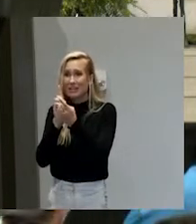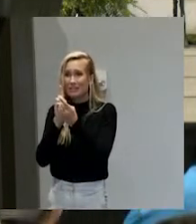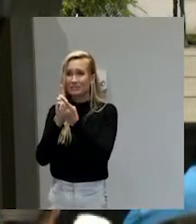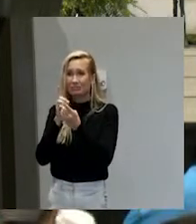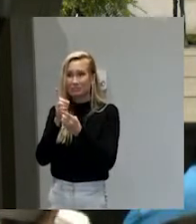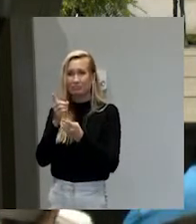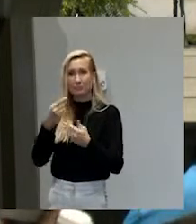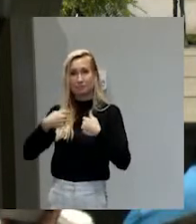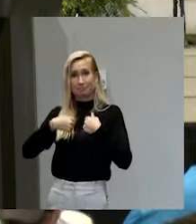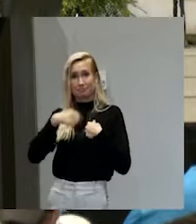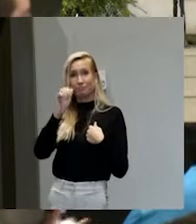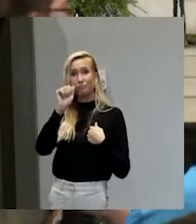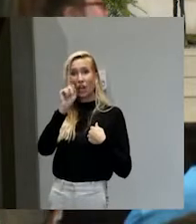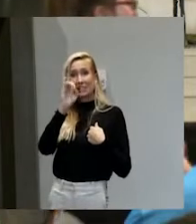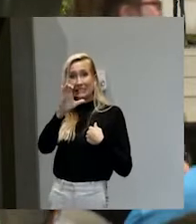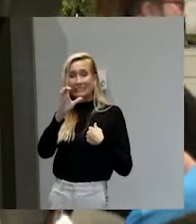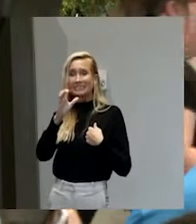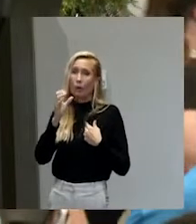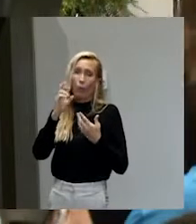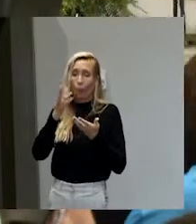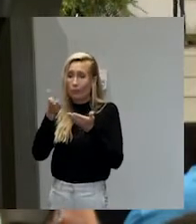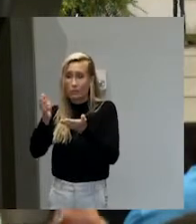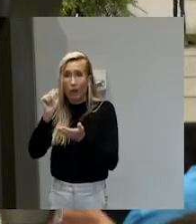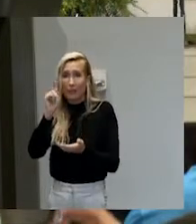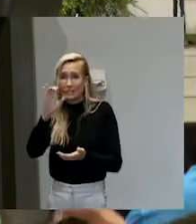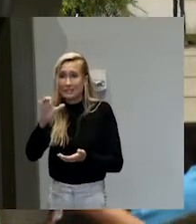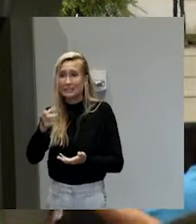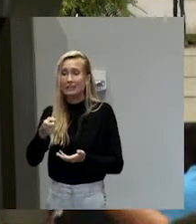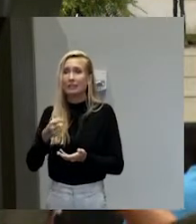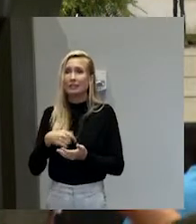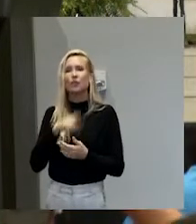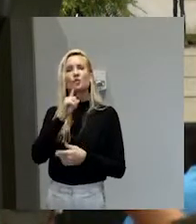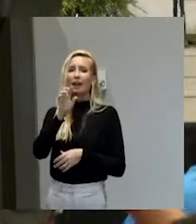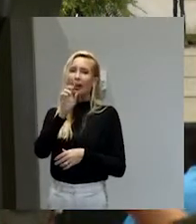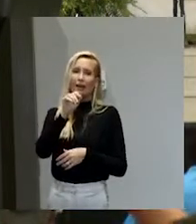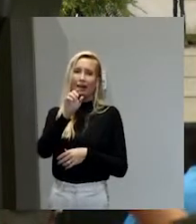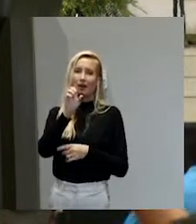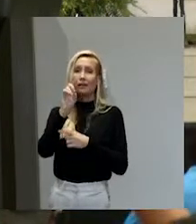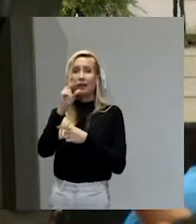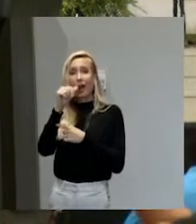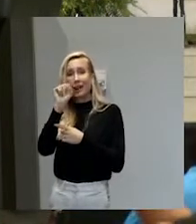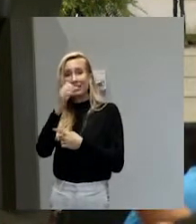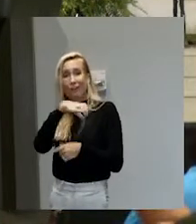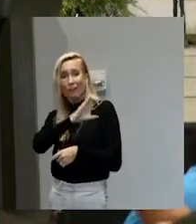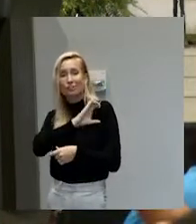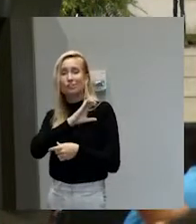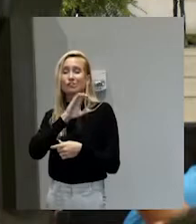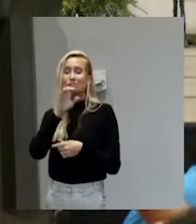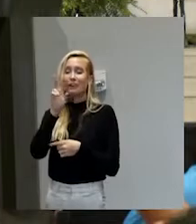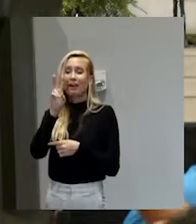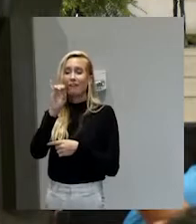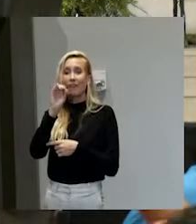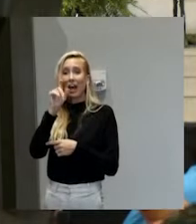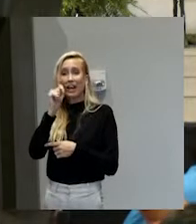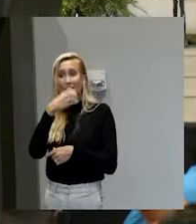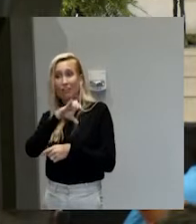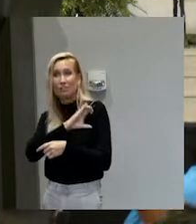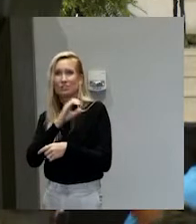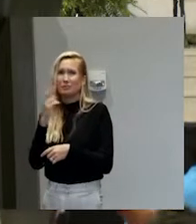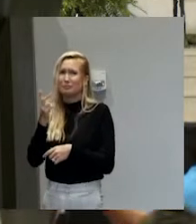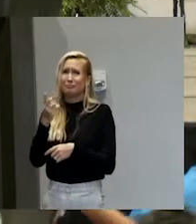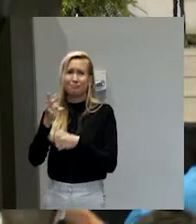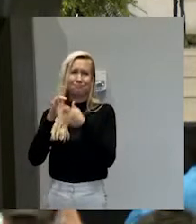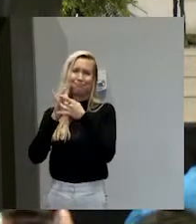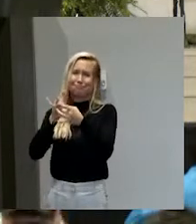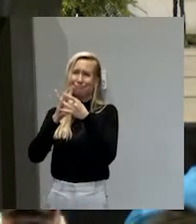but also to find someone that, like Douglas and Violet are two peas in a pod. There's Violet doesn't want to See it at first. Right, Yeah, right. it